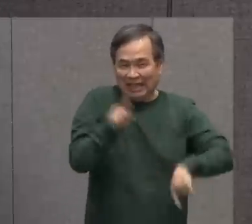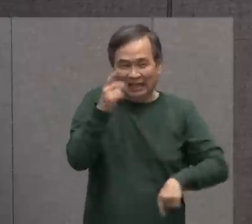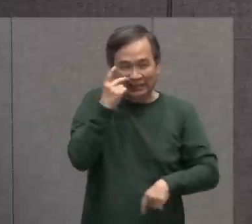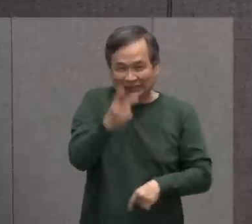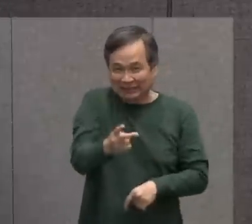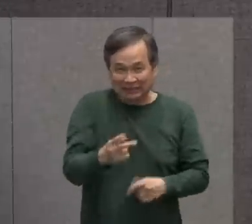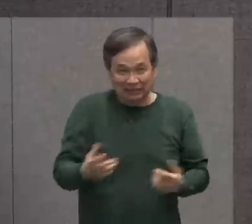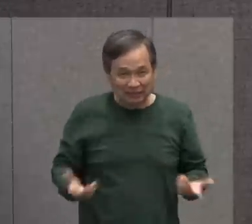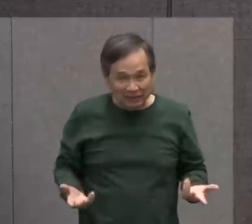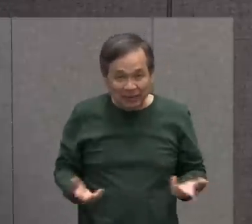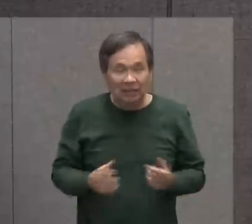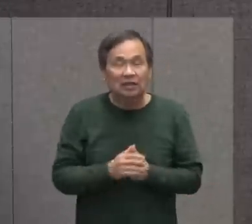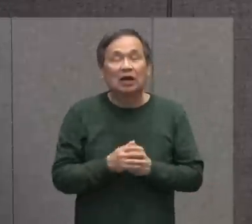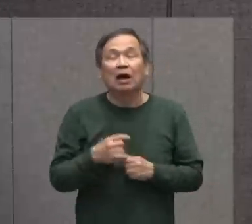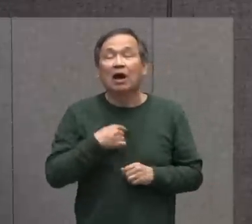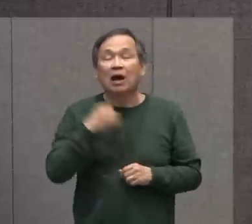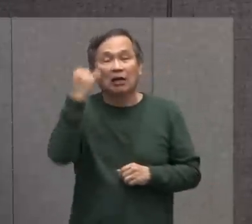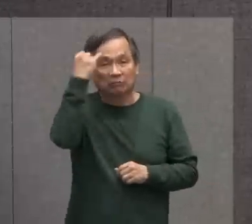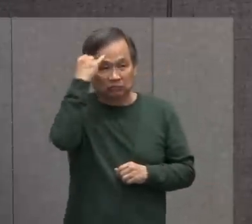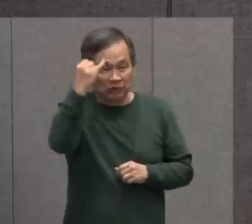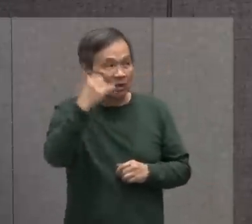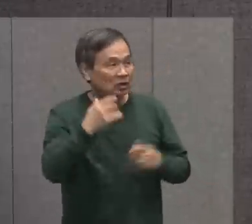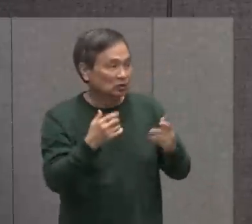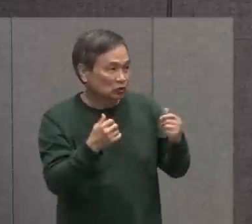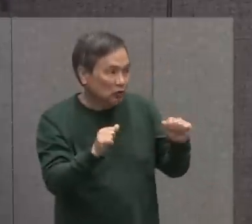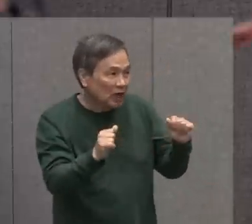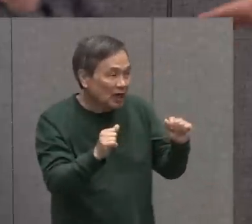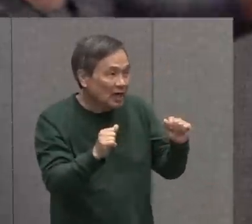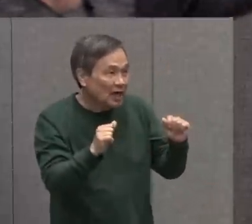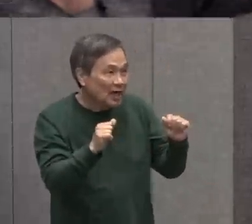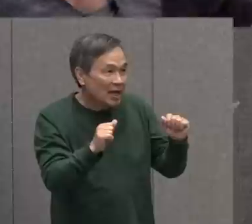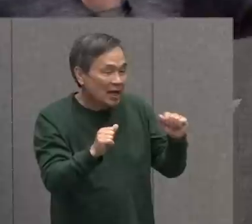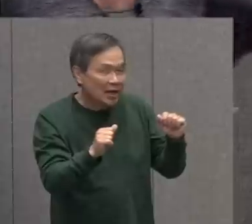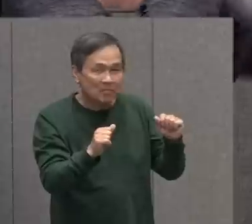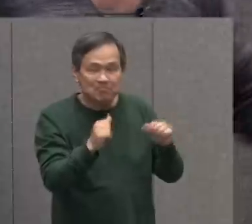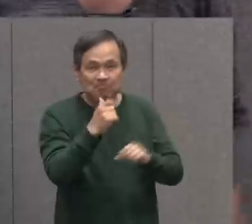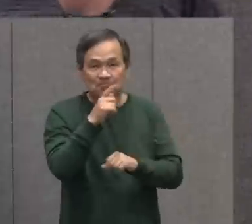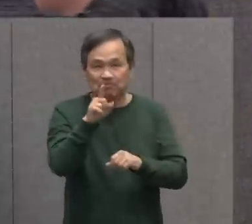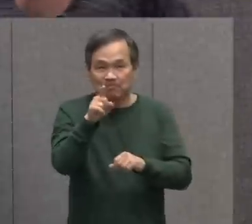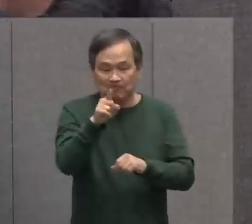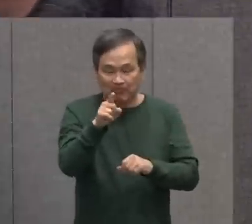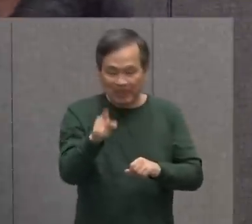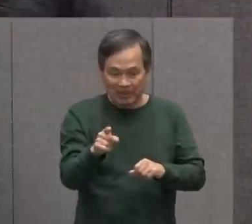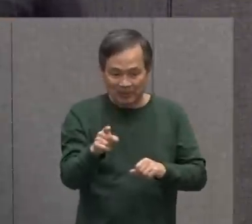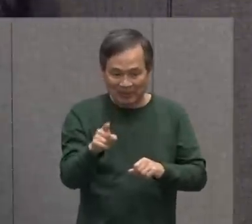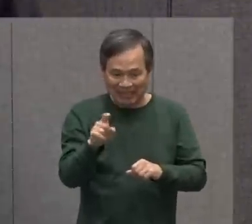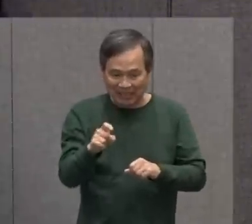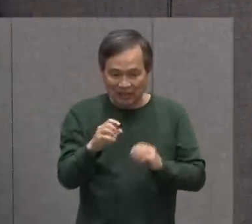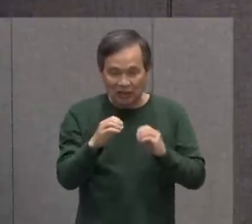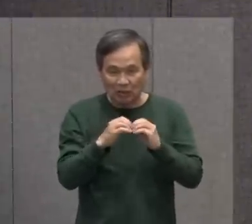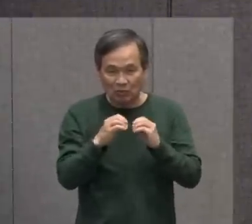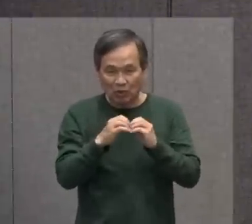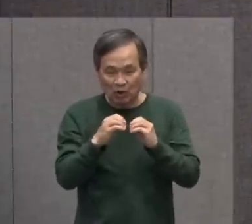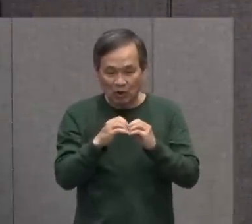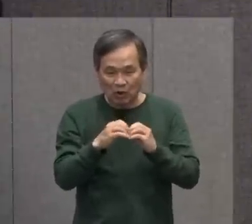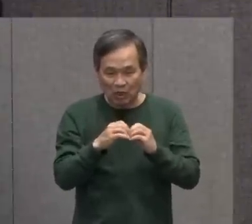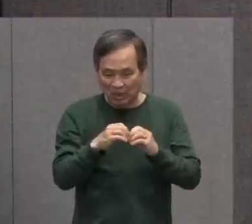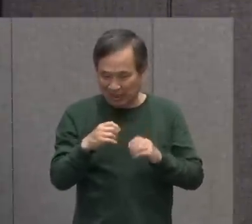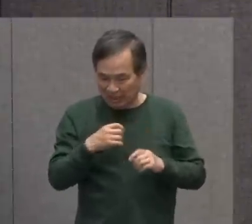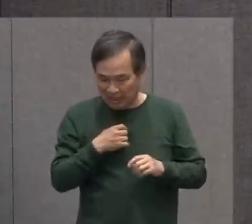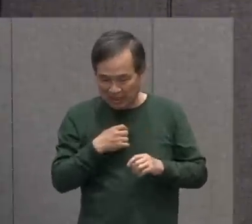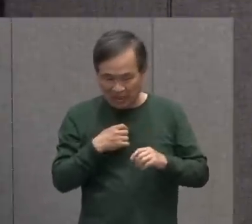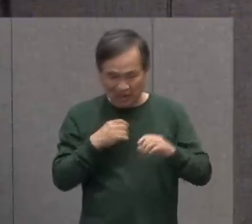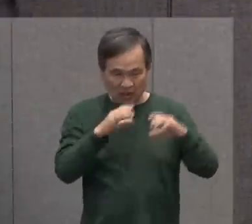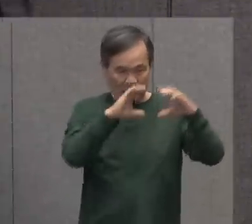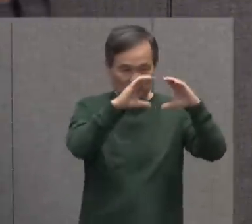might think about is trying to add on some other holes to get a little closer to four.